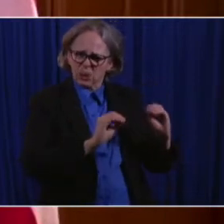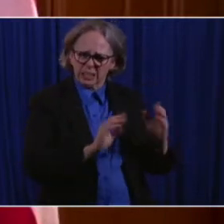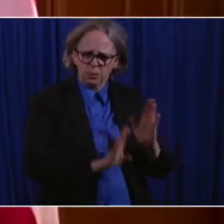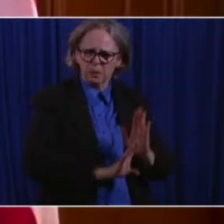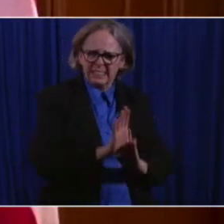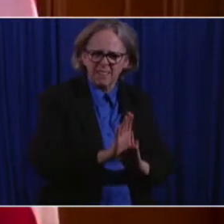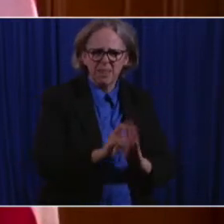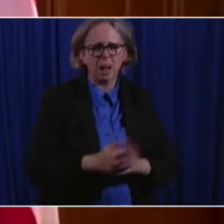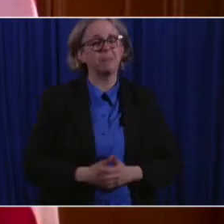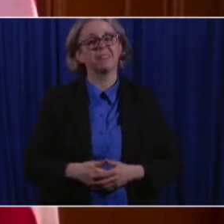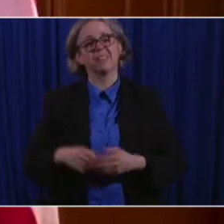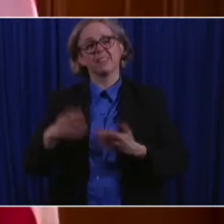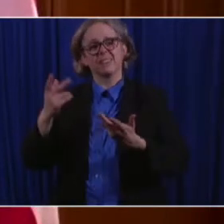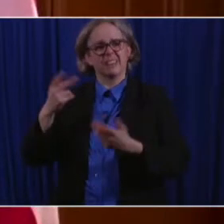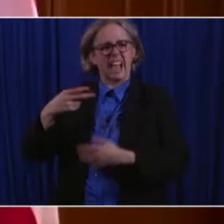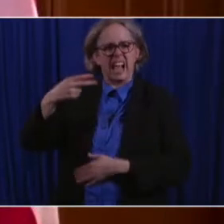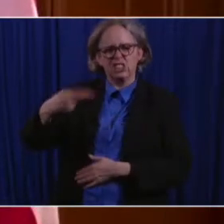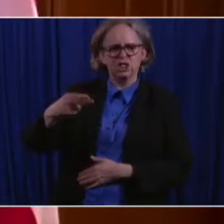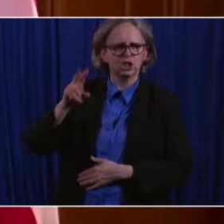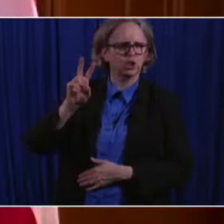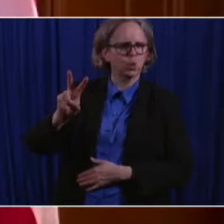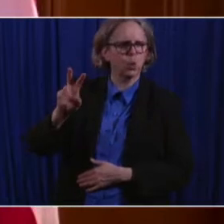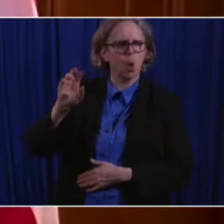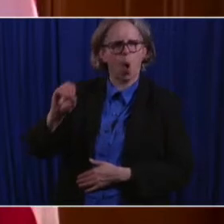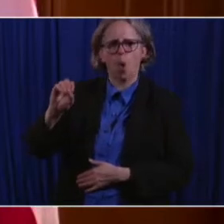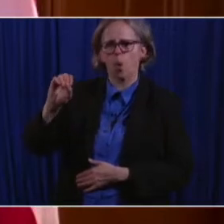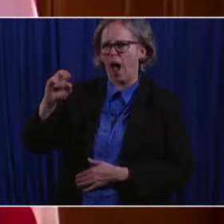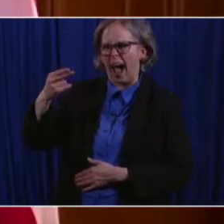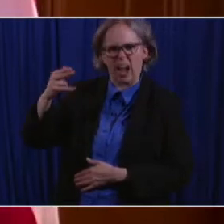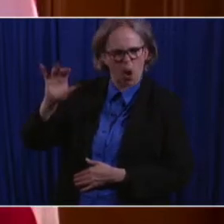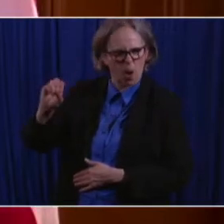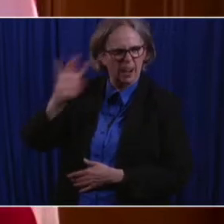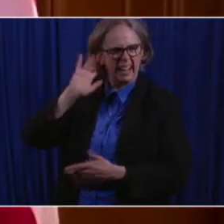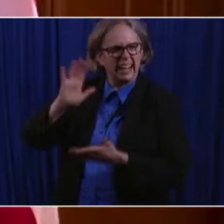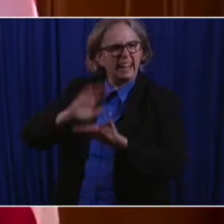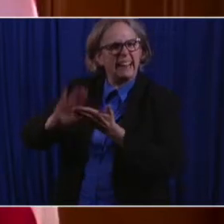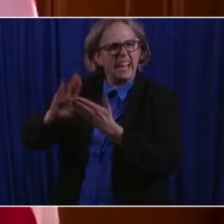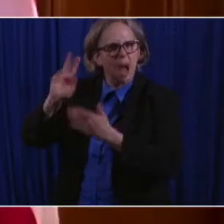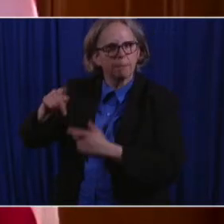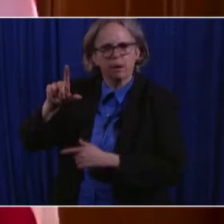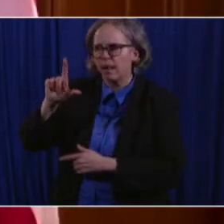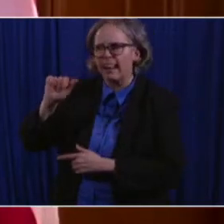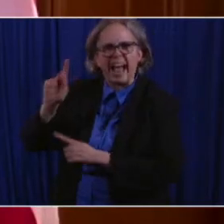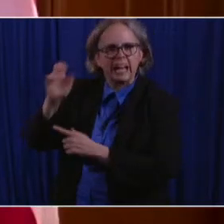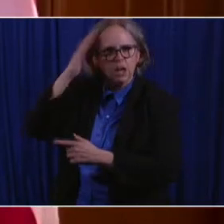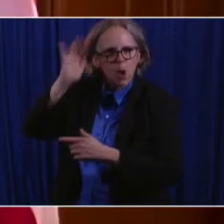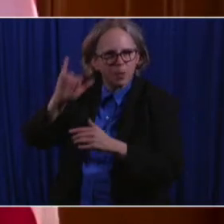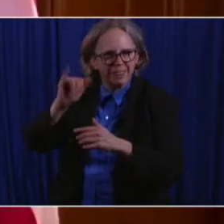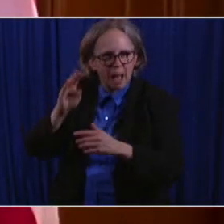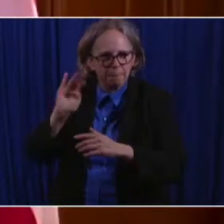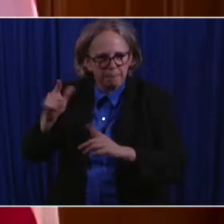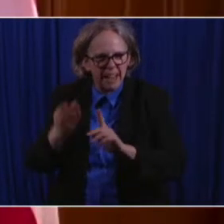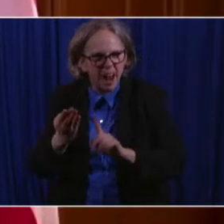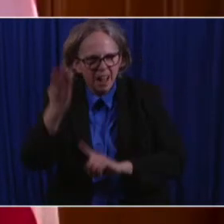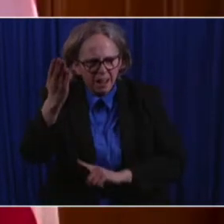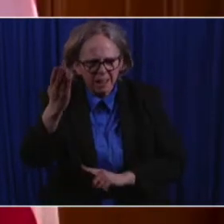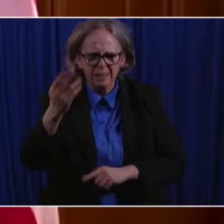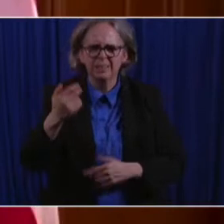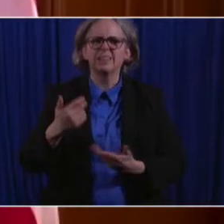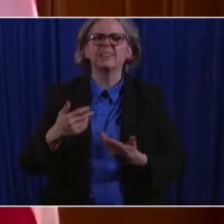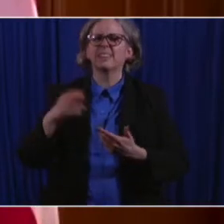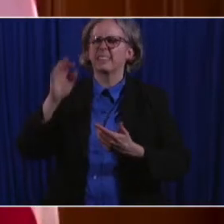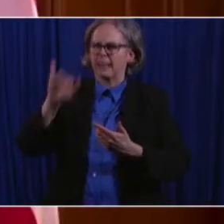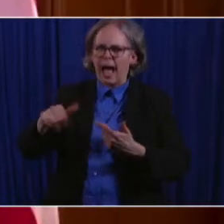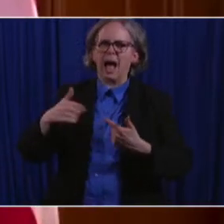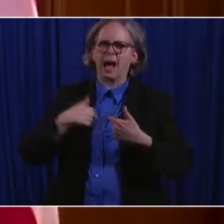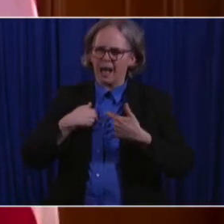Erie, these are all things where there's a real consensus. So yeah, I'm optimistic. You get setbacks and you don't get